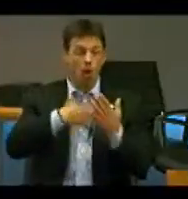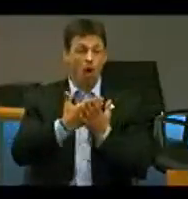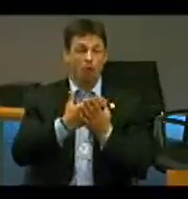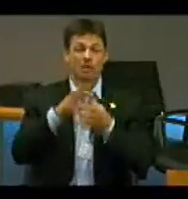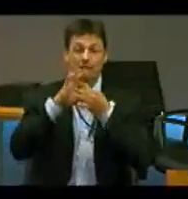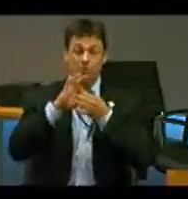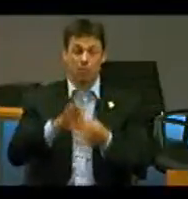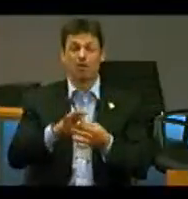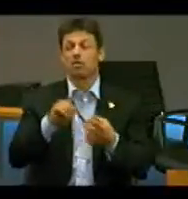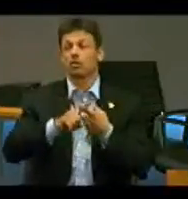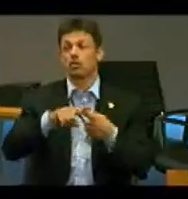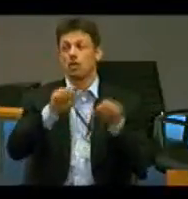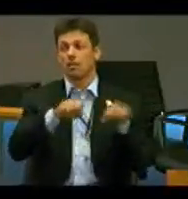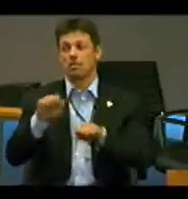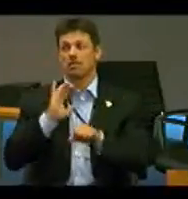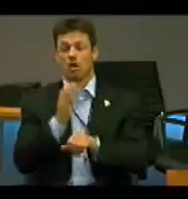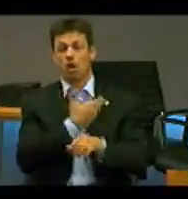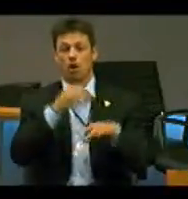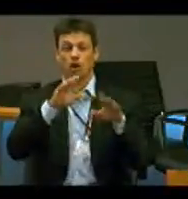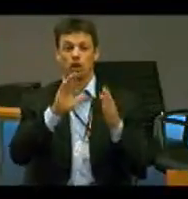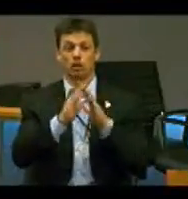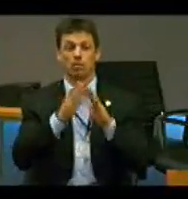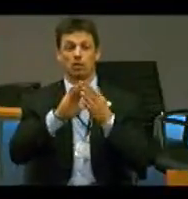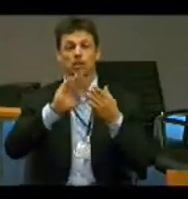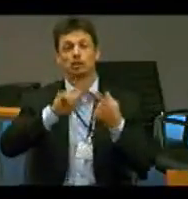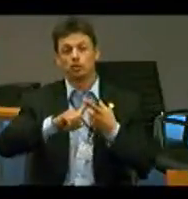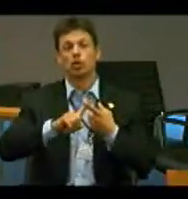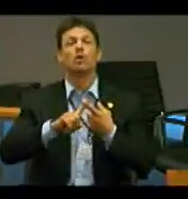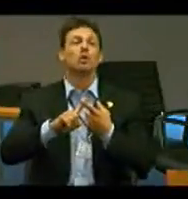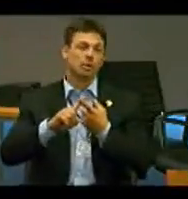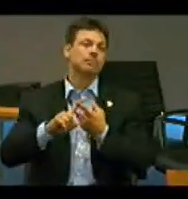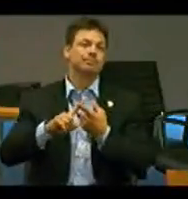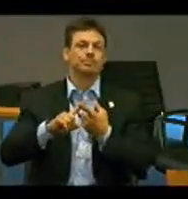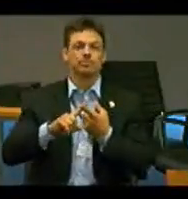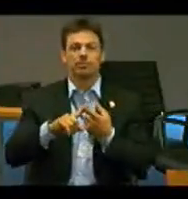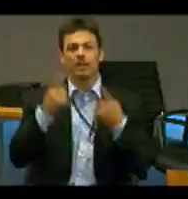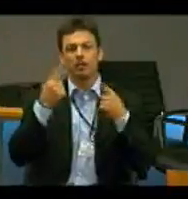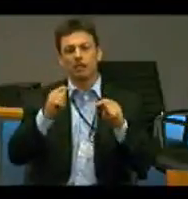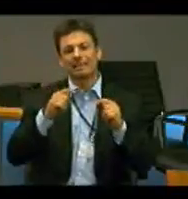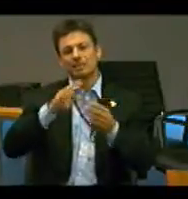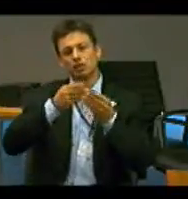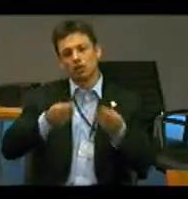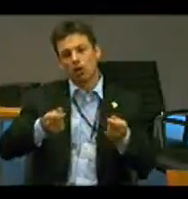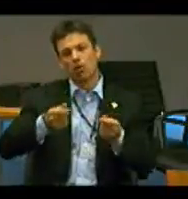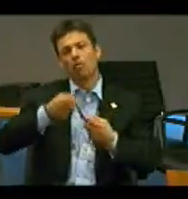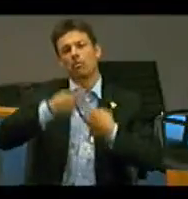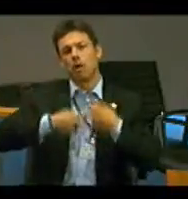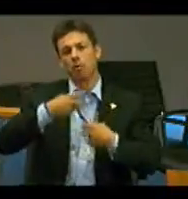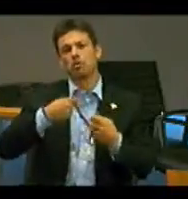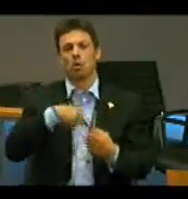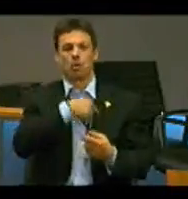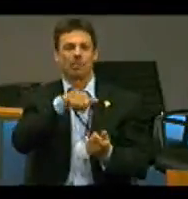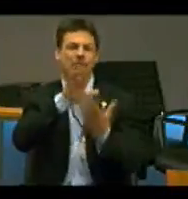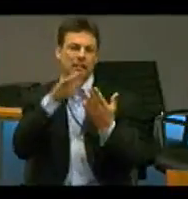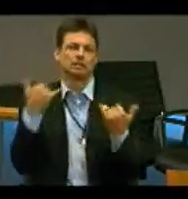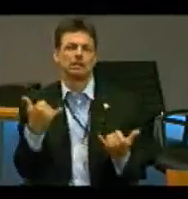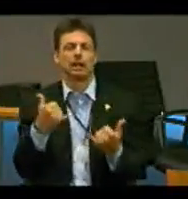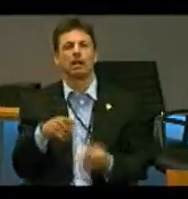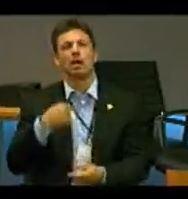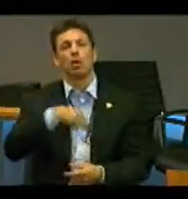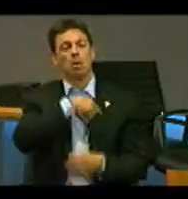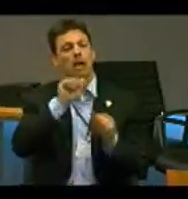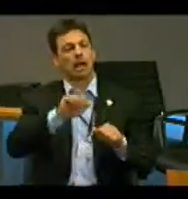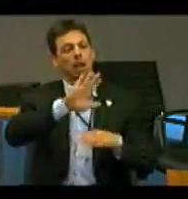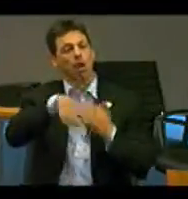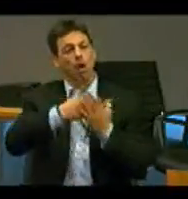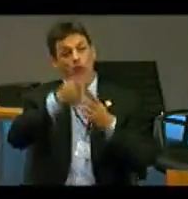is relevant to the ability of our communities to address the challenges that we will be discussing today. I think that we can all agree